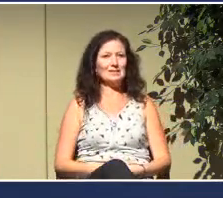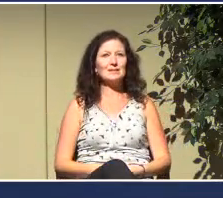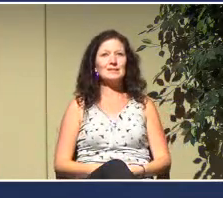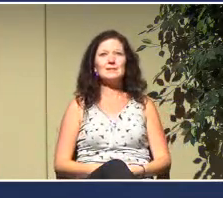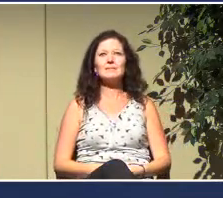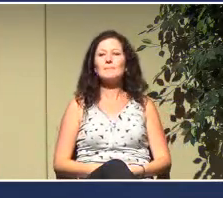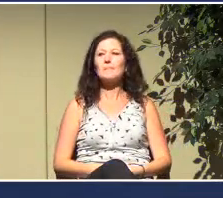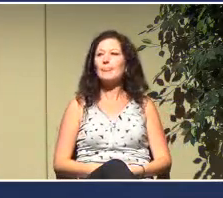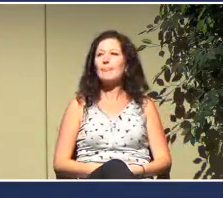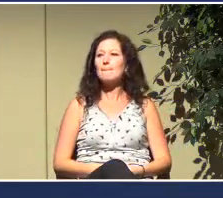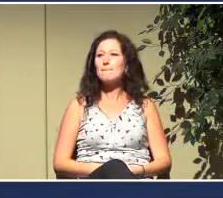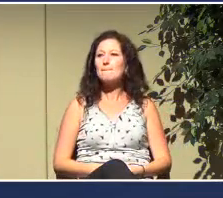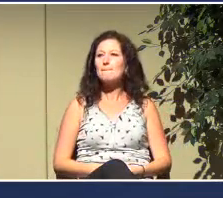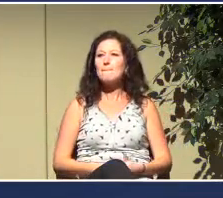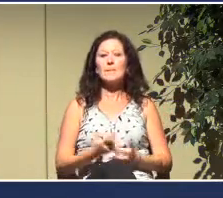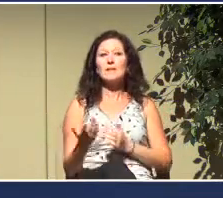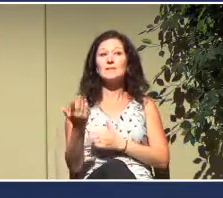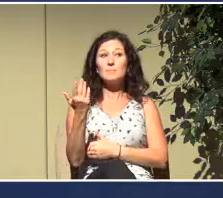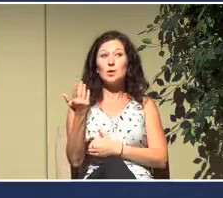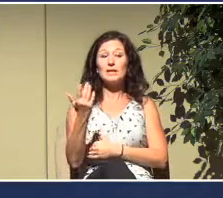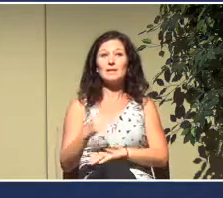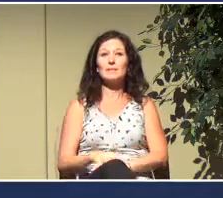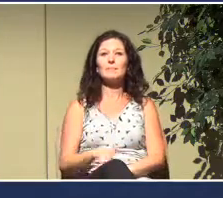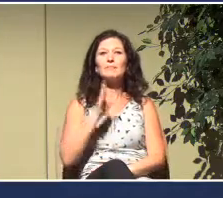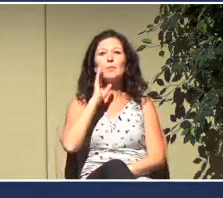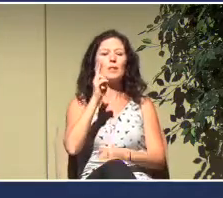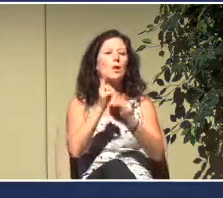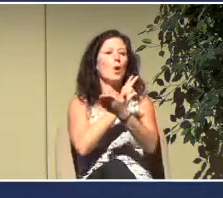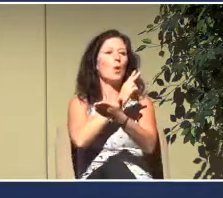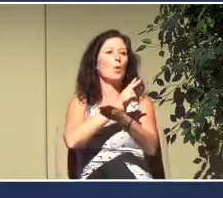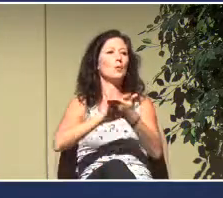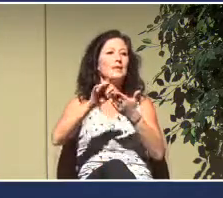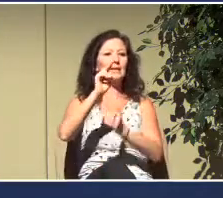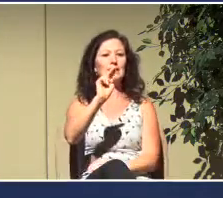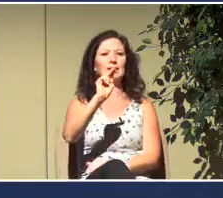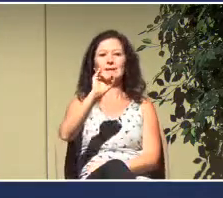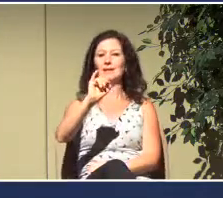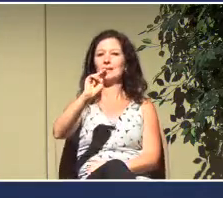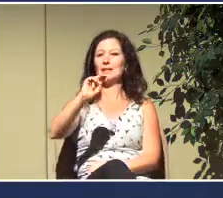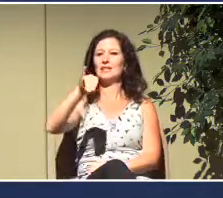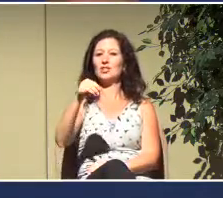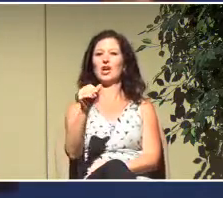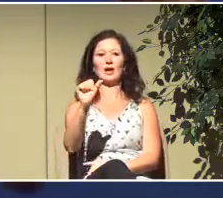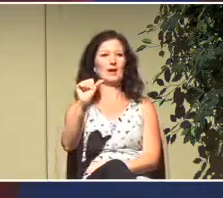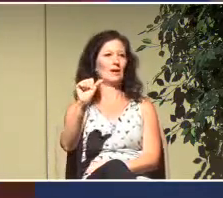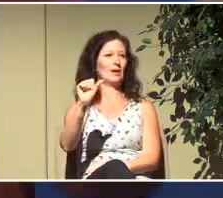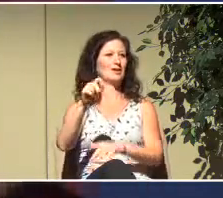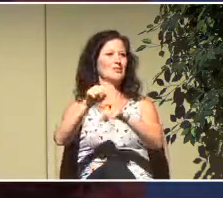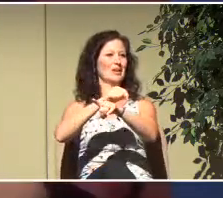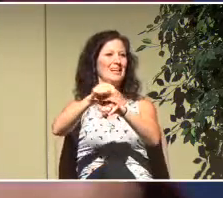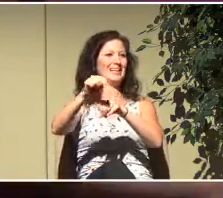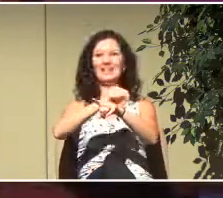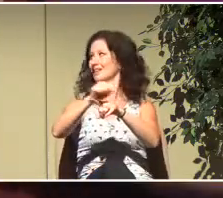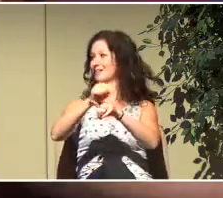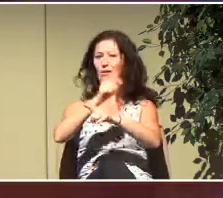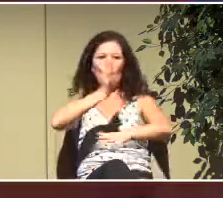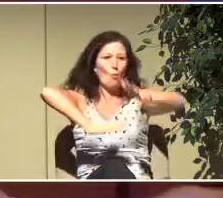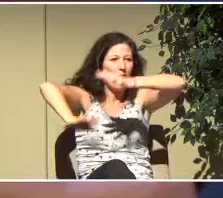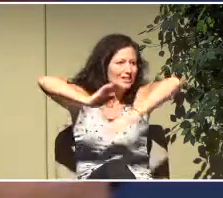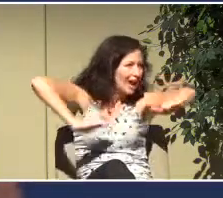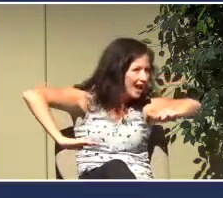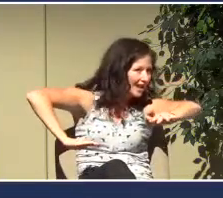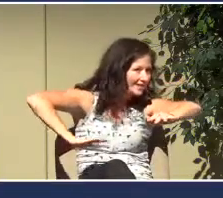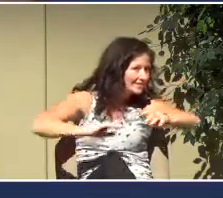at this morning. We're going to be doing holy ninja training. We often think of ninja as highly skilled, you know,